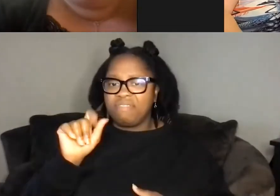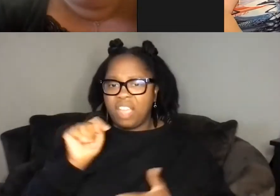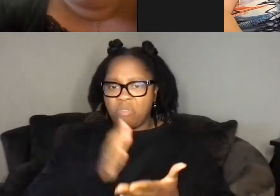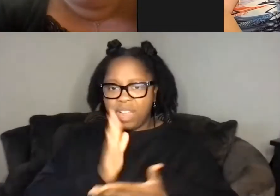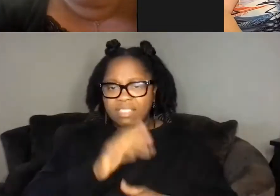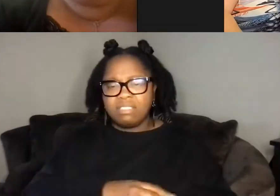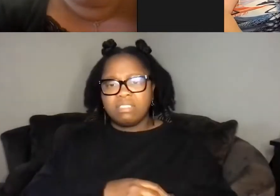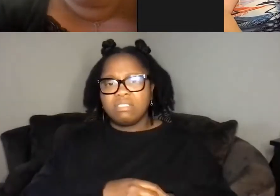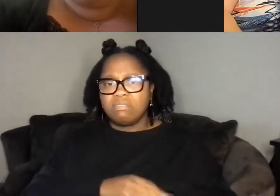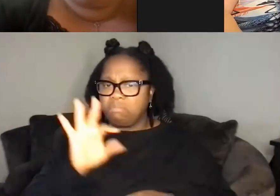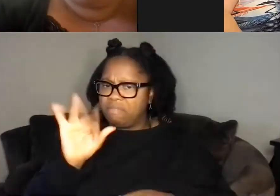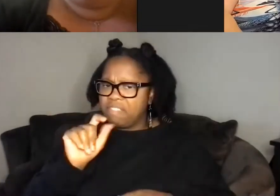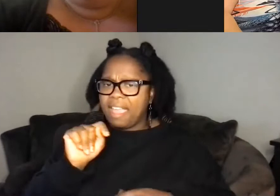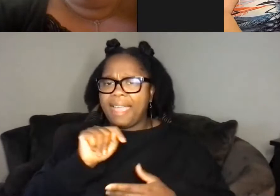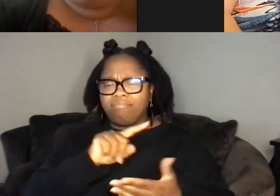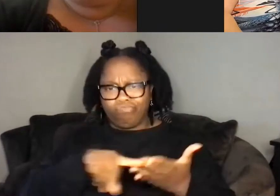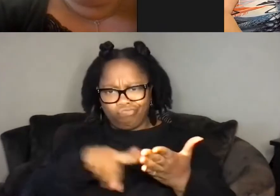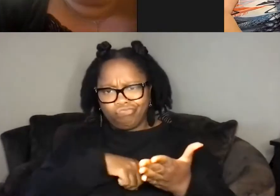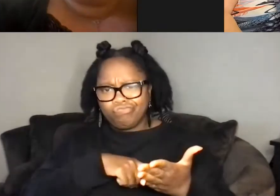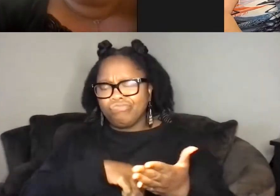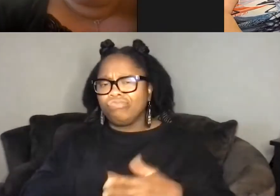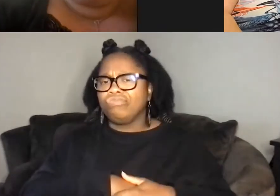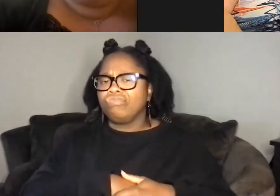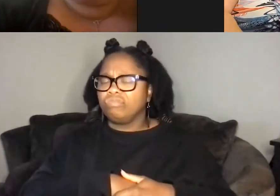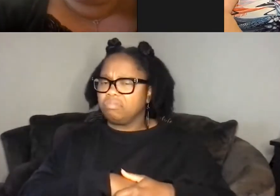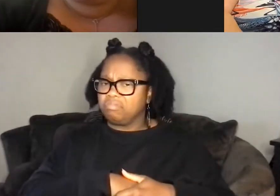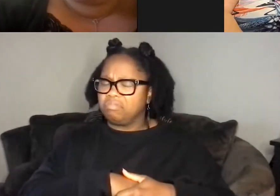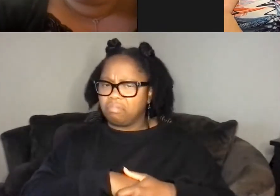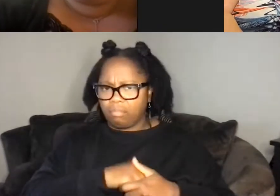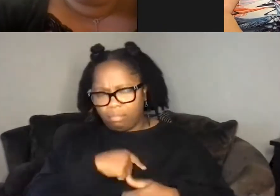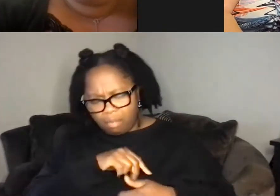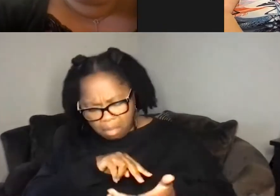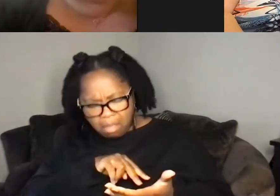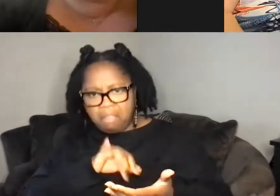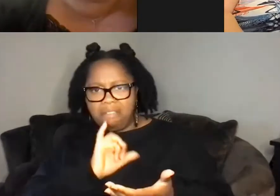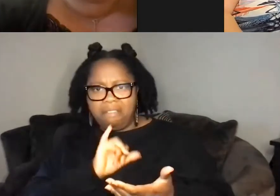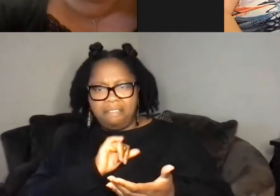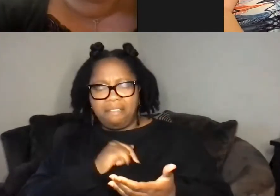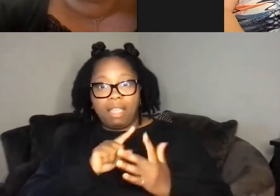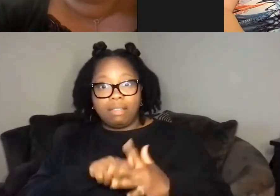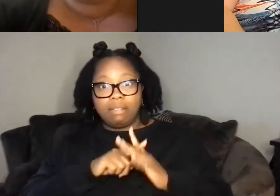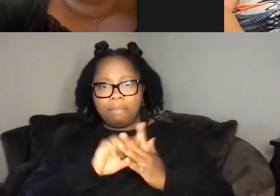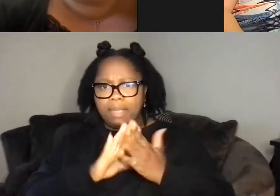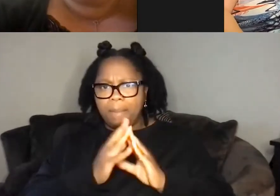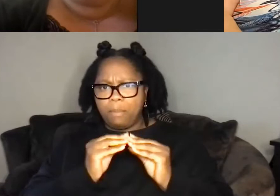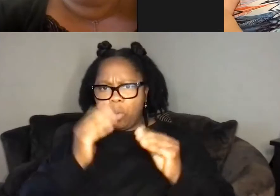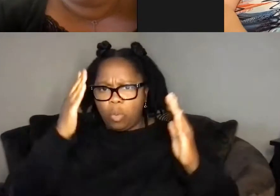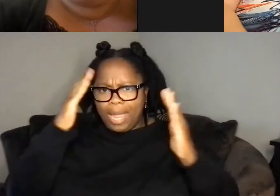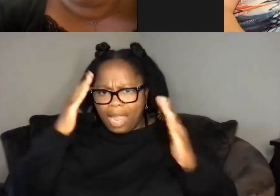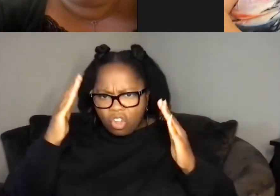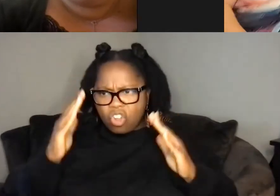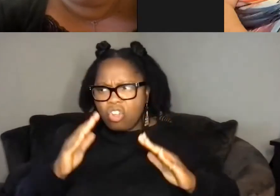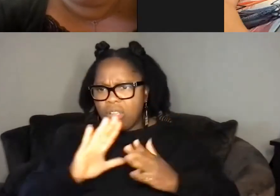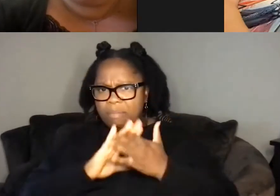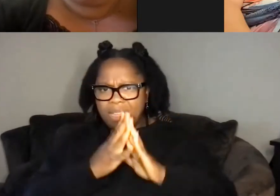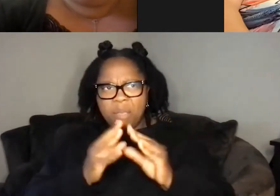and FAT discrimination. And so that's when I initially became more aware and got interested in the